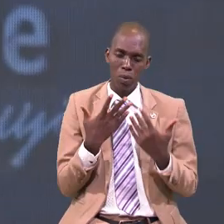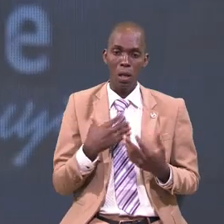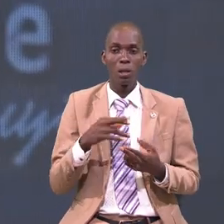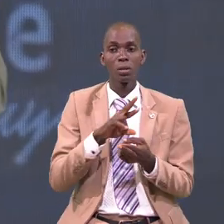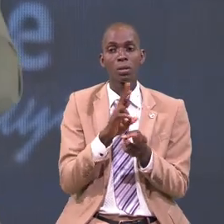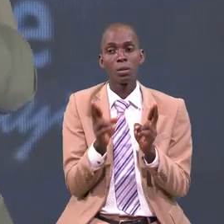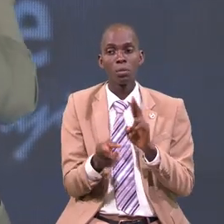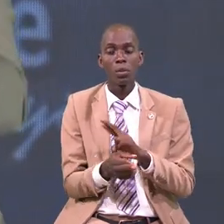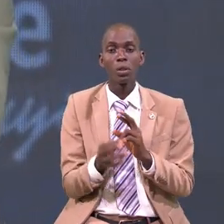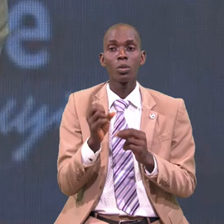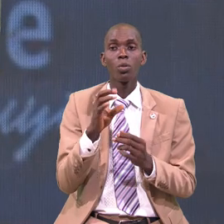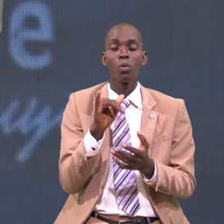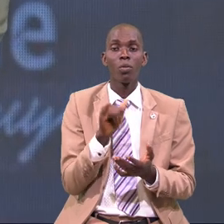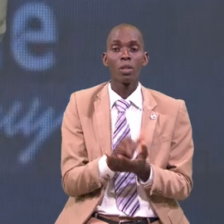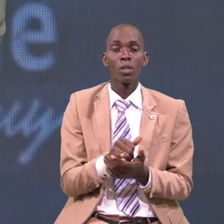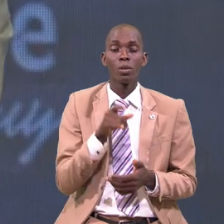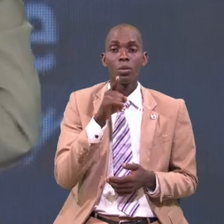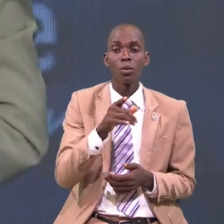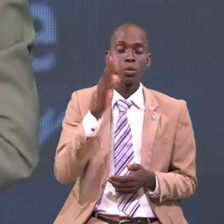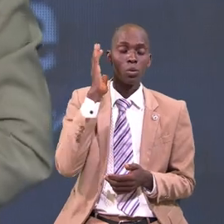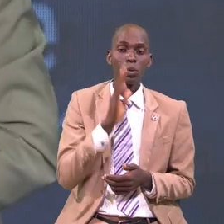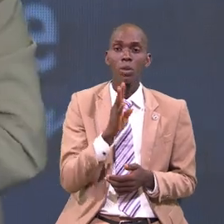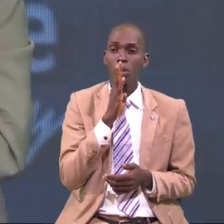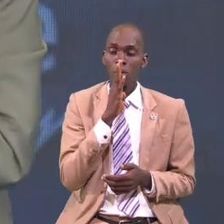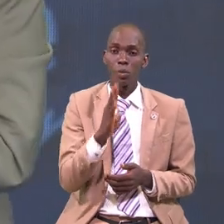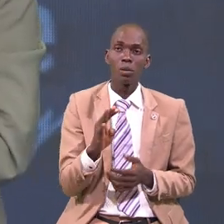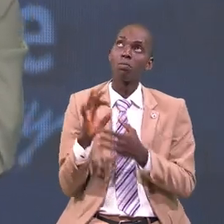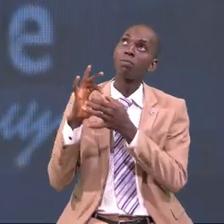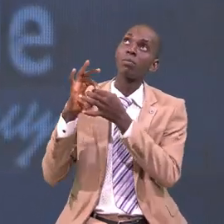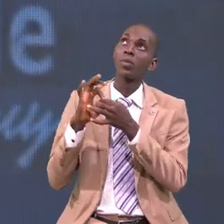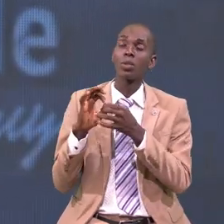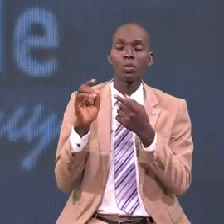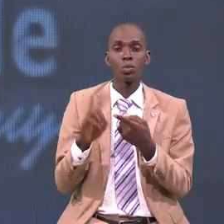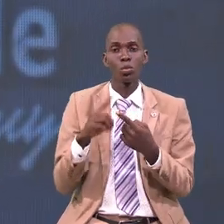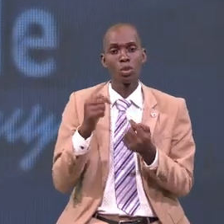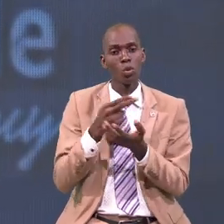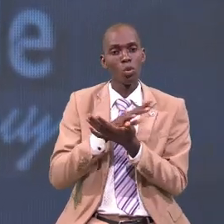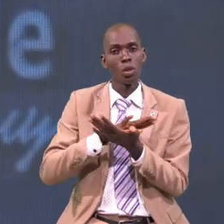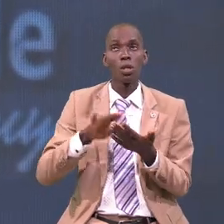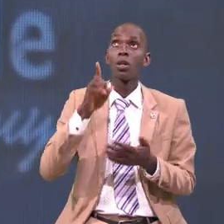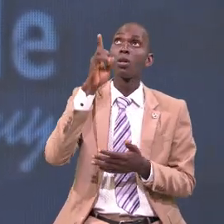so that you will be reconciled to the holy God of heaven.